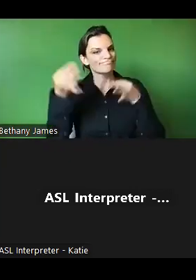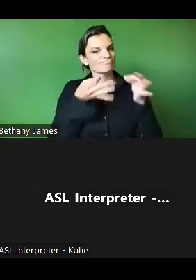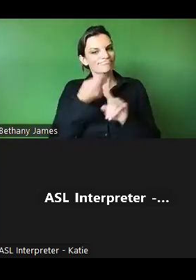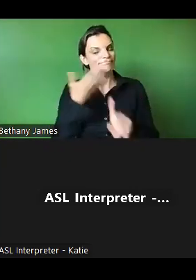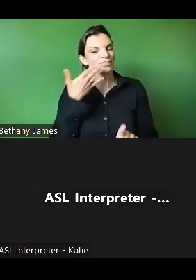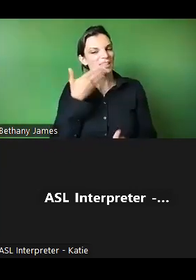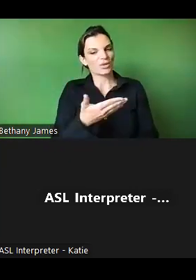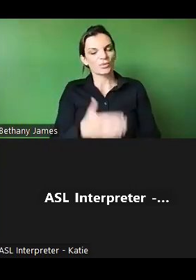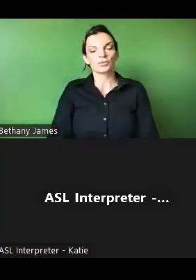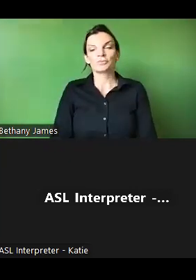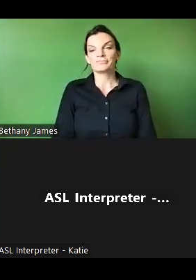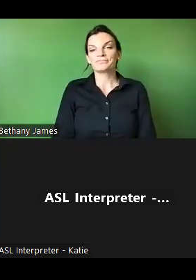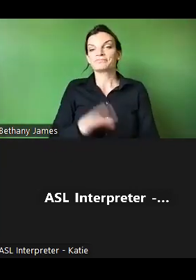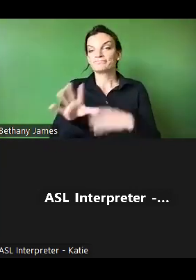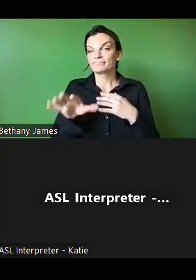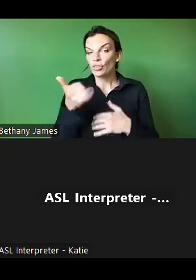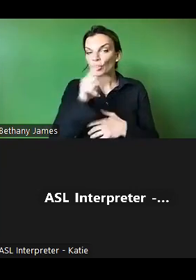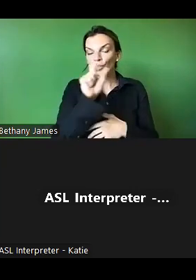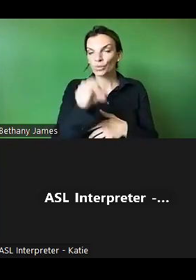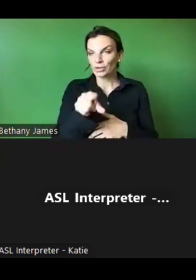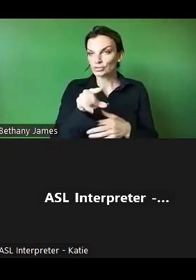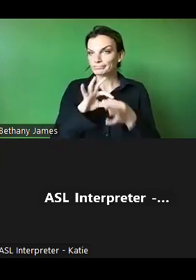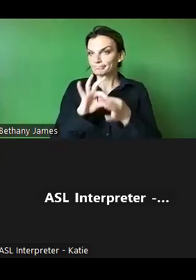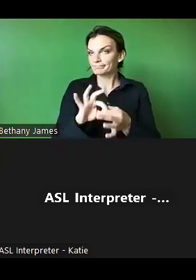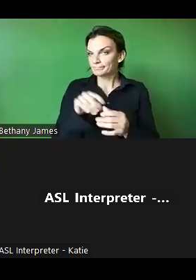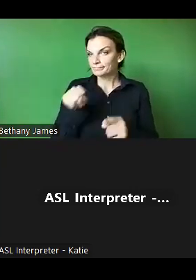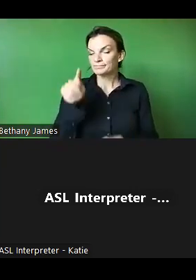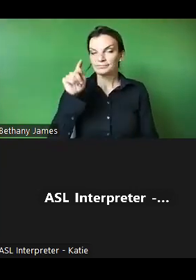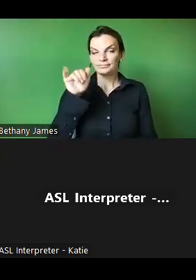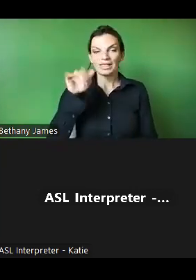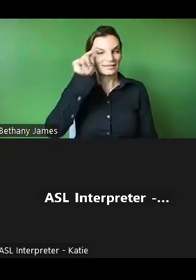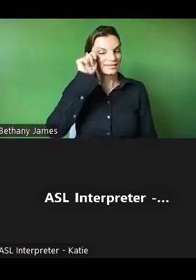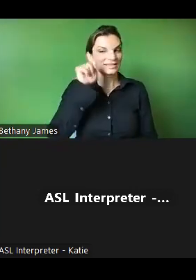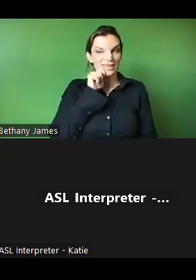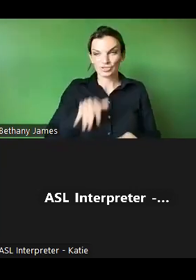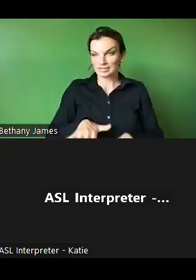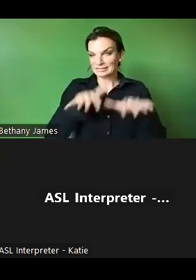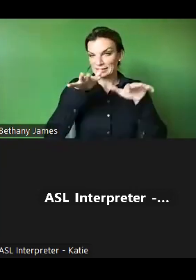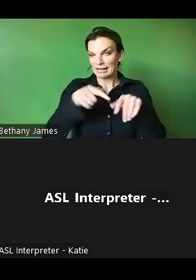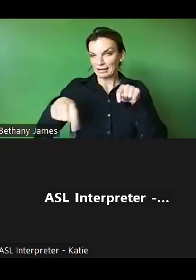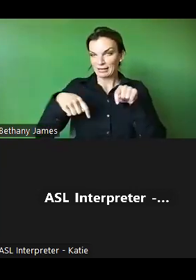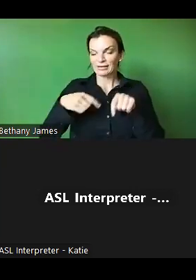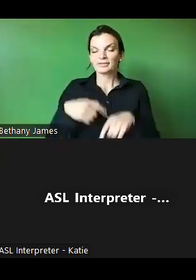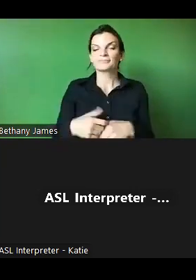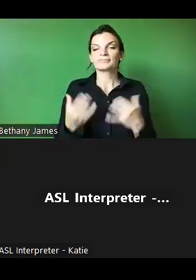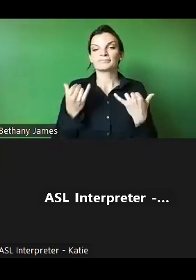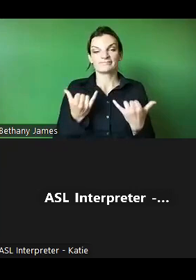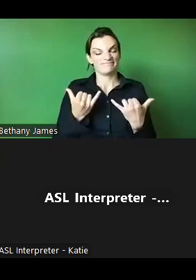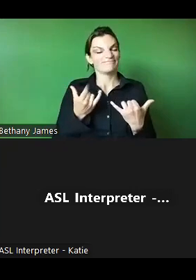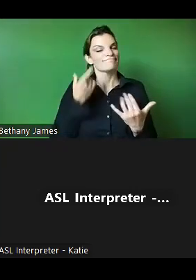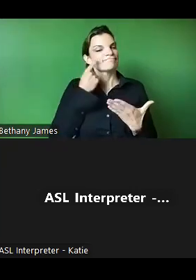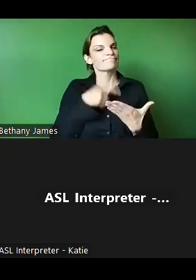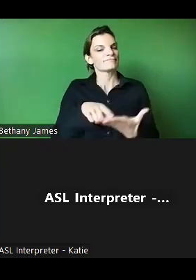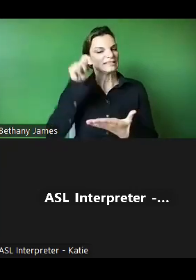sure. One additional question in relation to the teenage anxiety piece. Today's teens are also